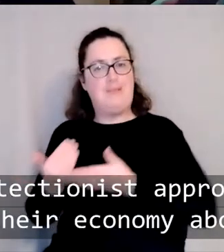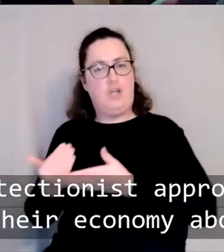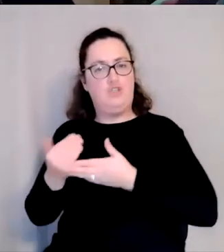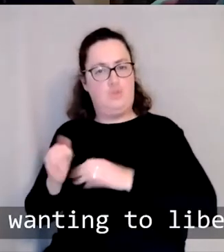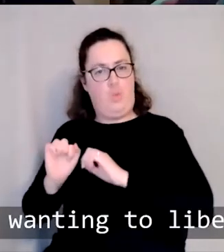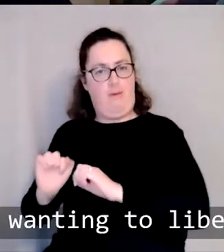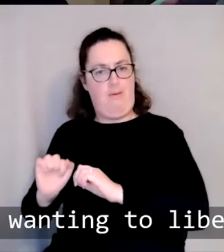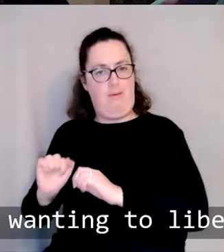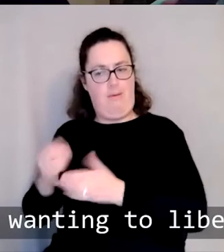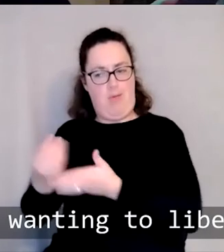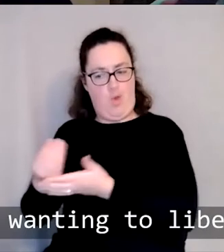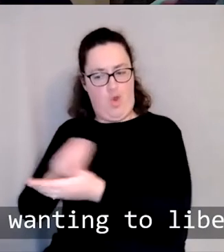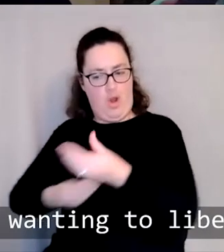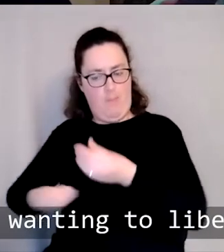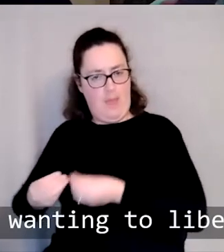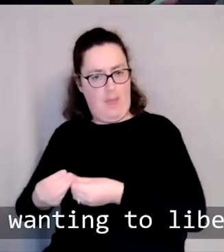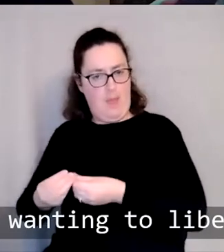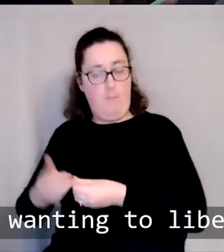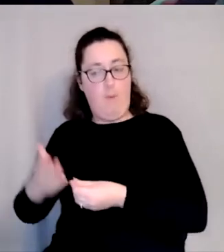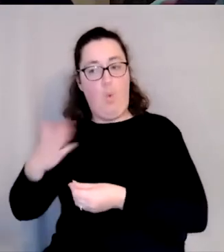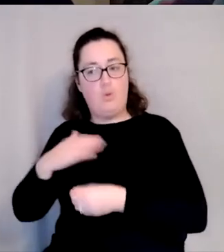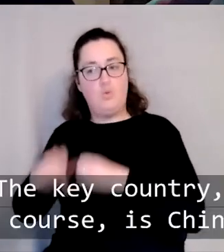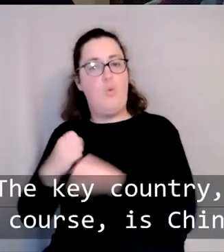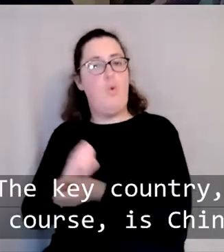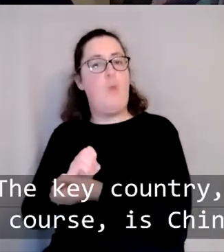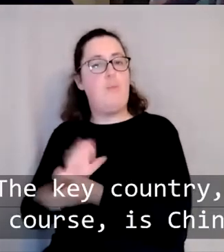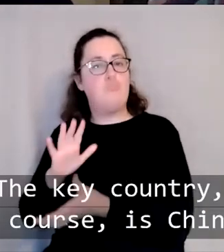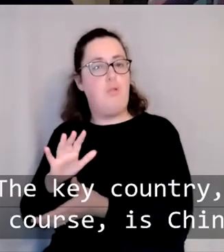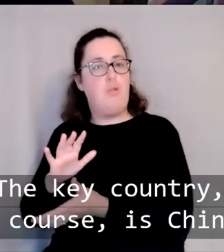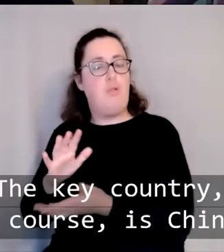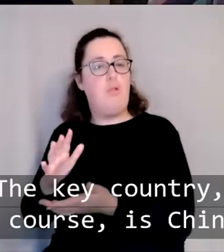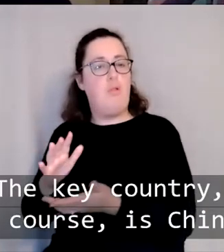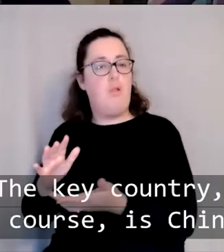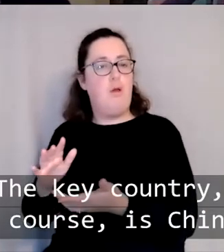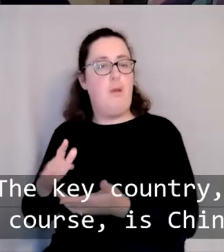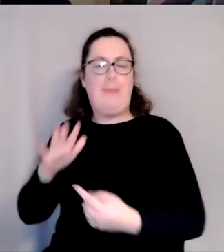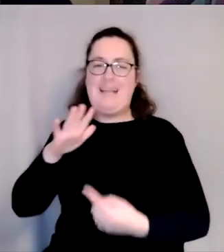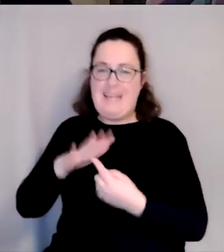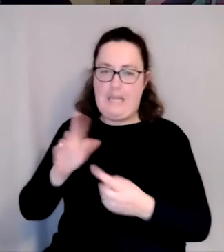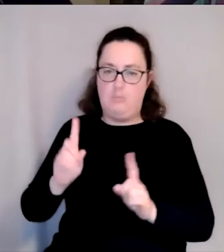their economy, but are wanting to liberalize. The key country, of course, is China.